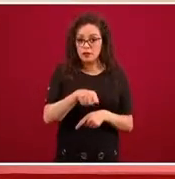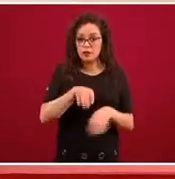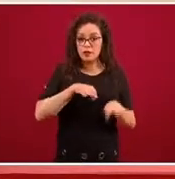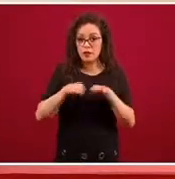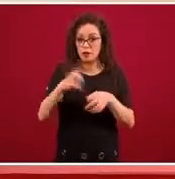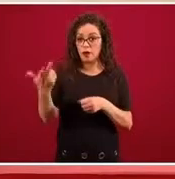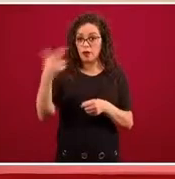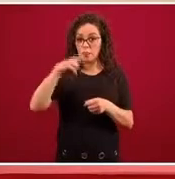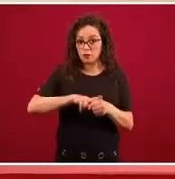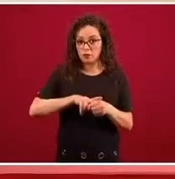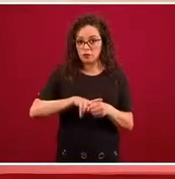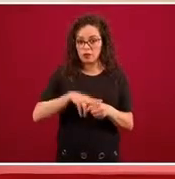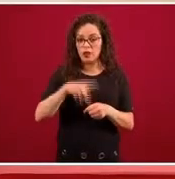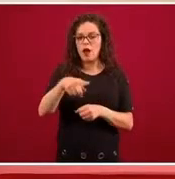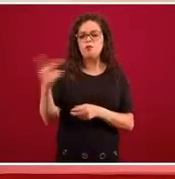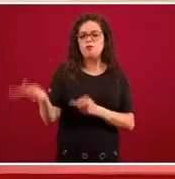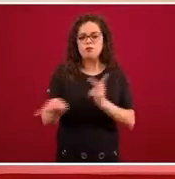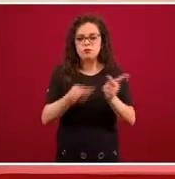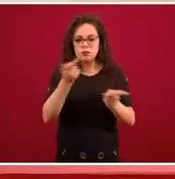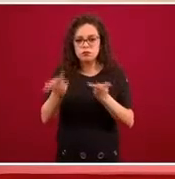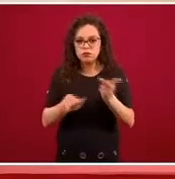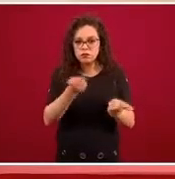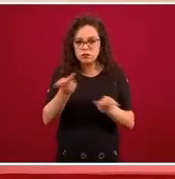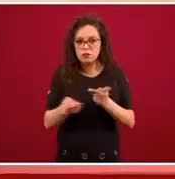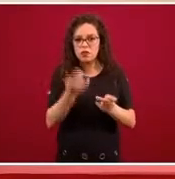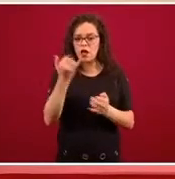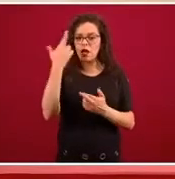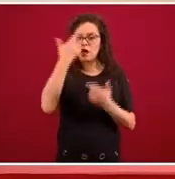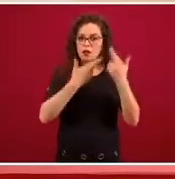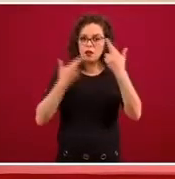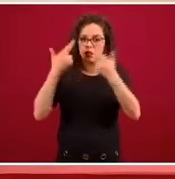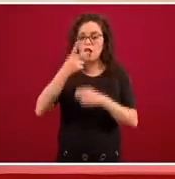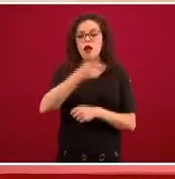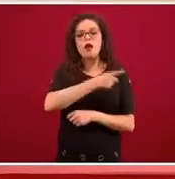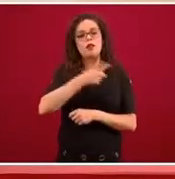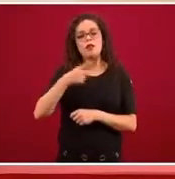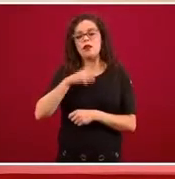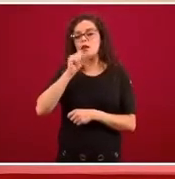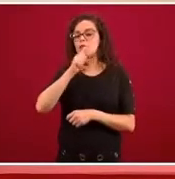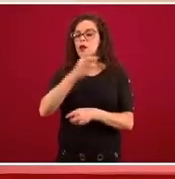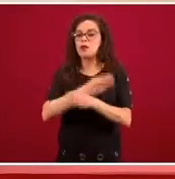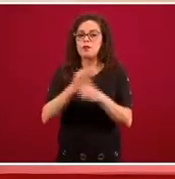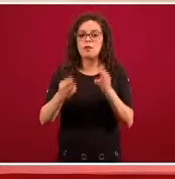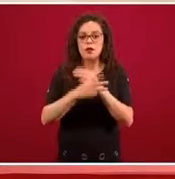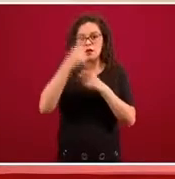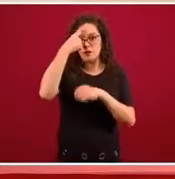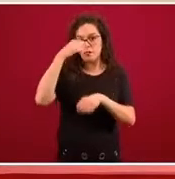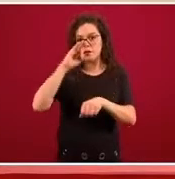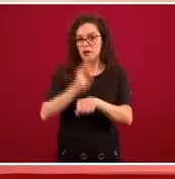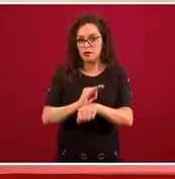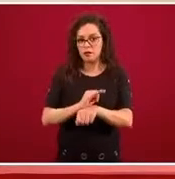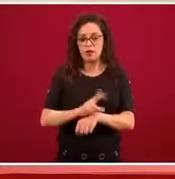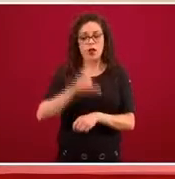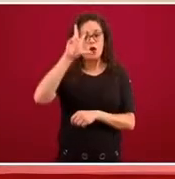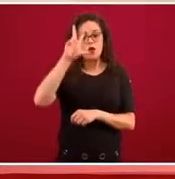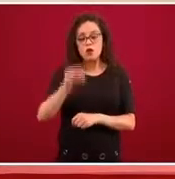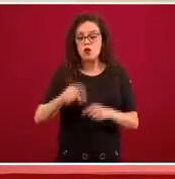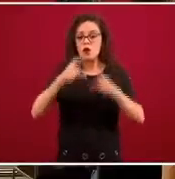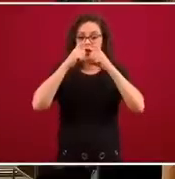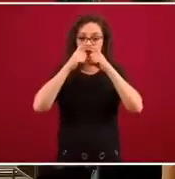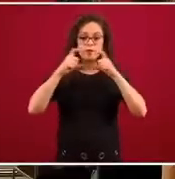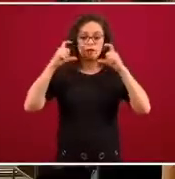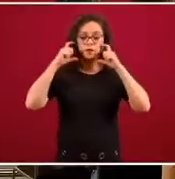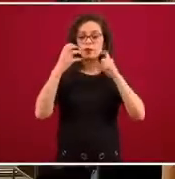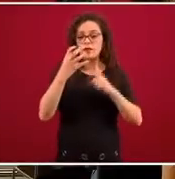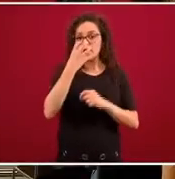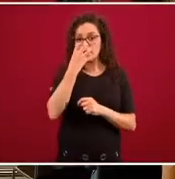and the health professional that is gonna interview this person, who is a subject case or could be a subject